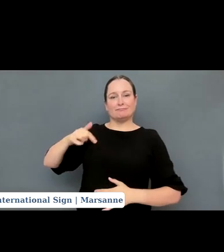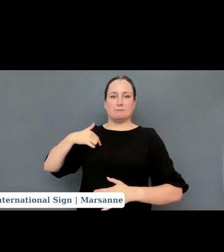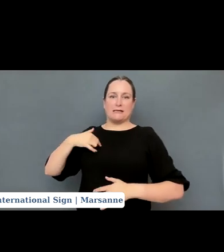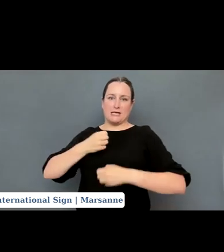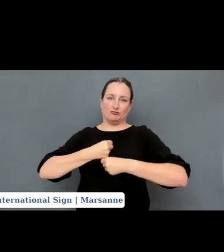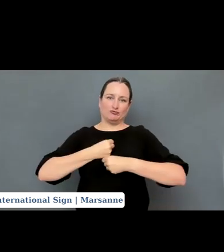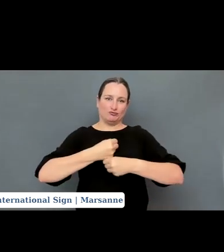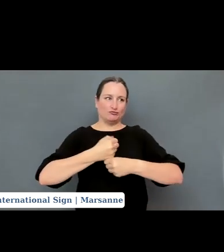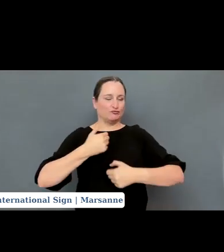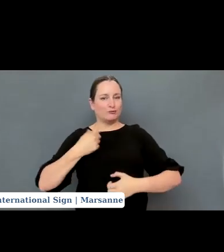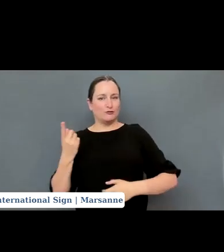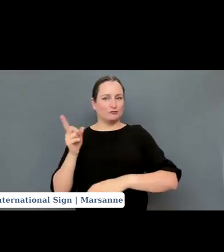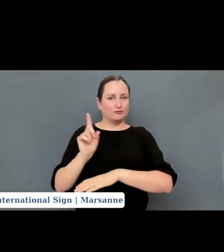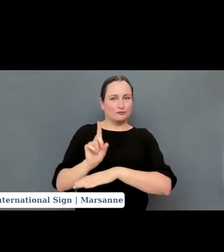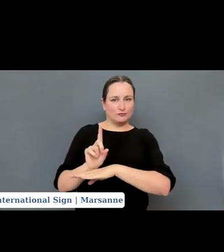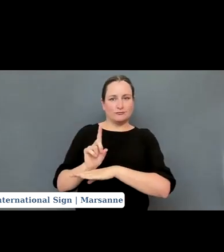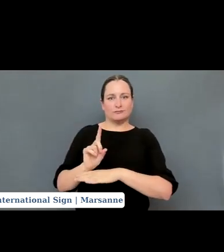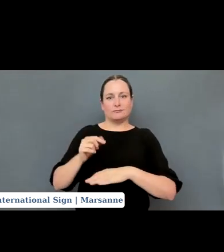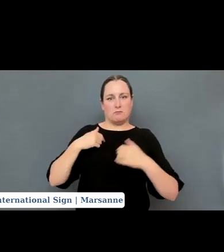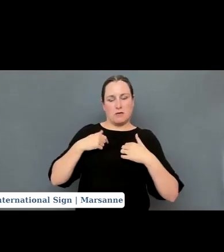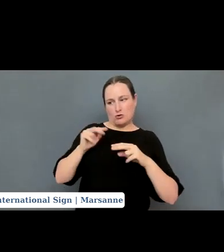for social protection.